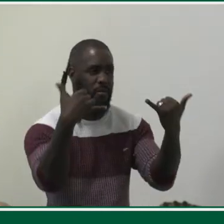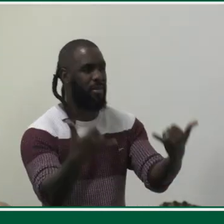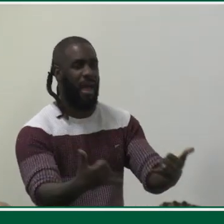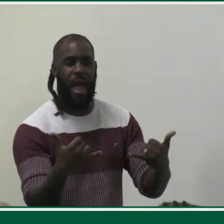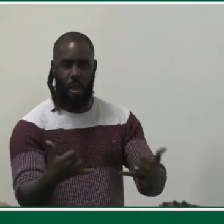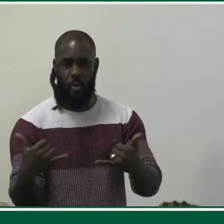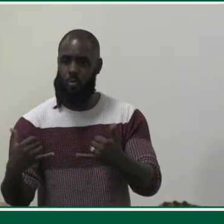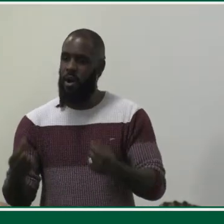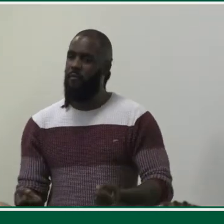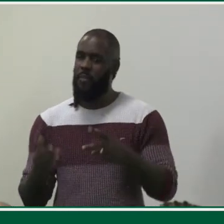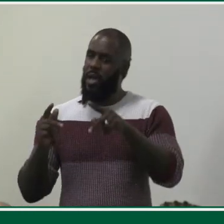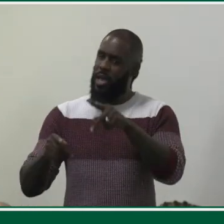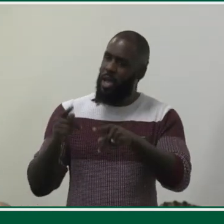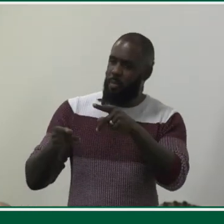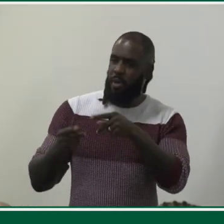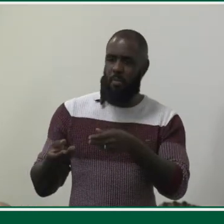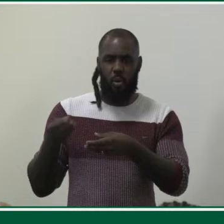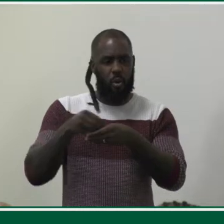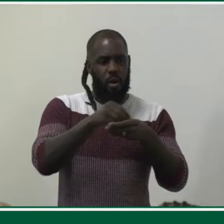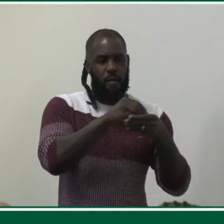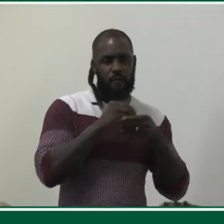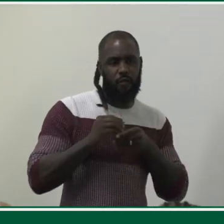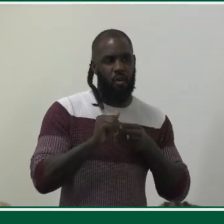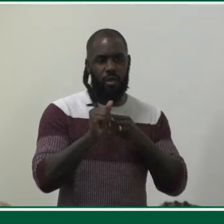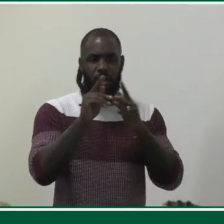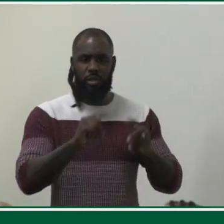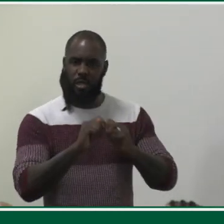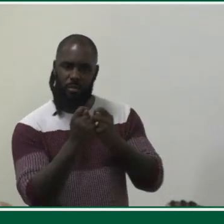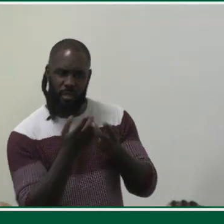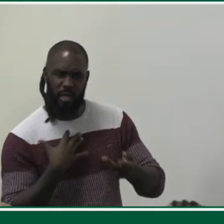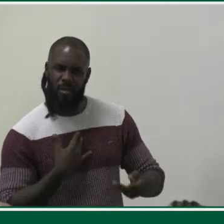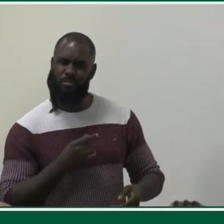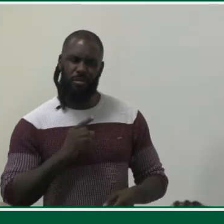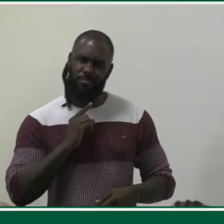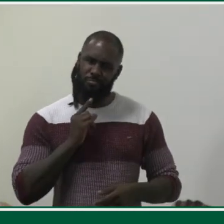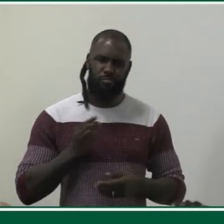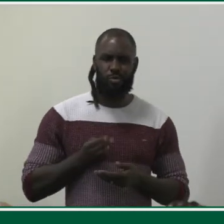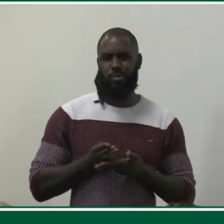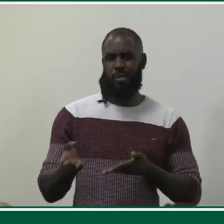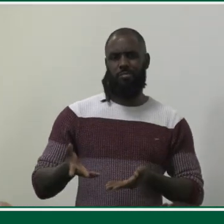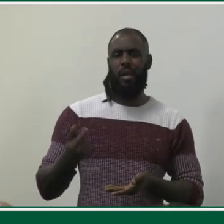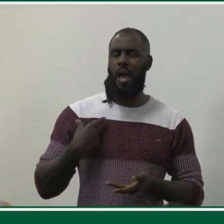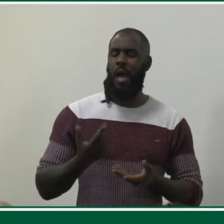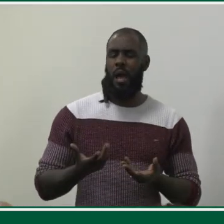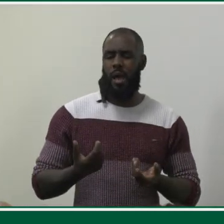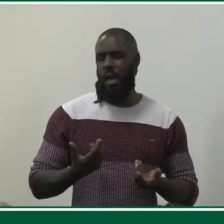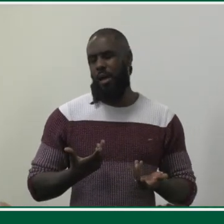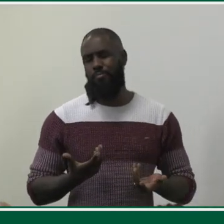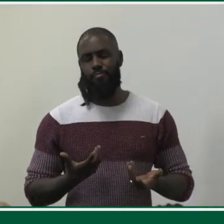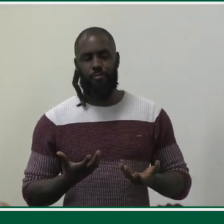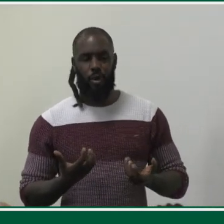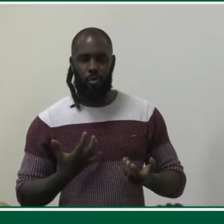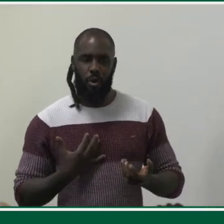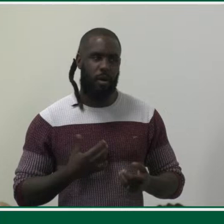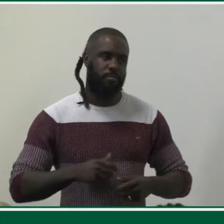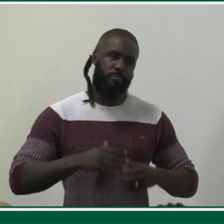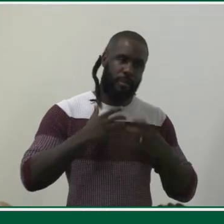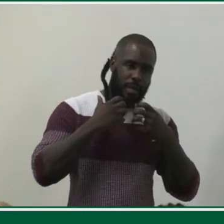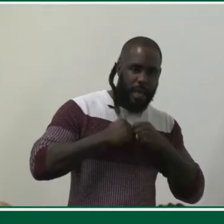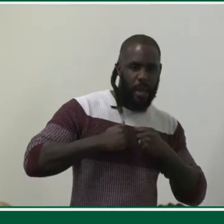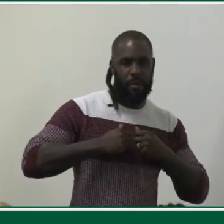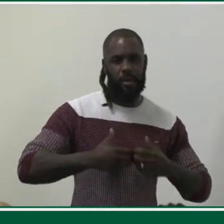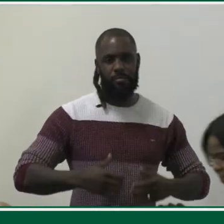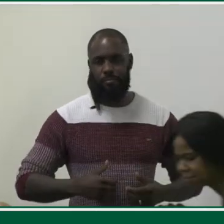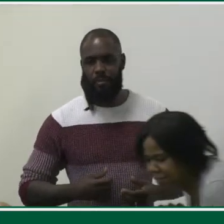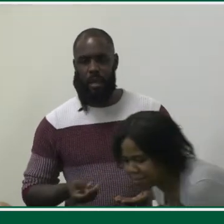so many people who are part of our leadership team who are very intentional and loving and caring about this work. And I'll end it